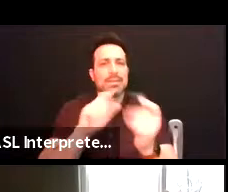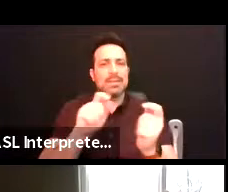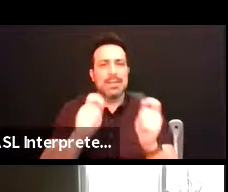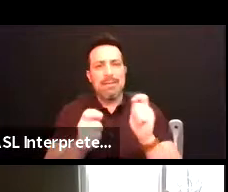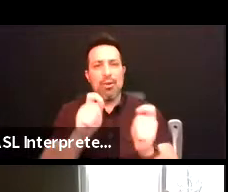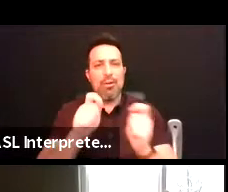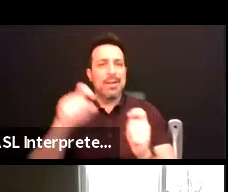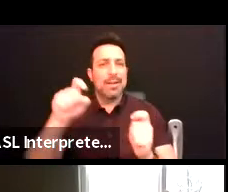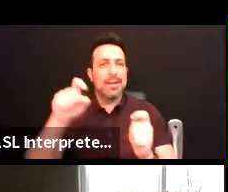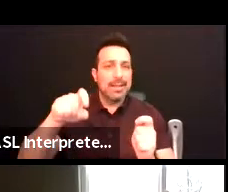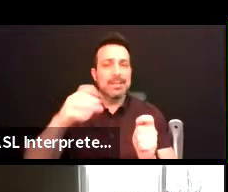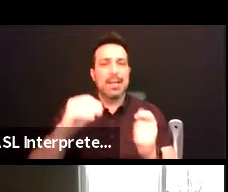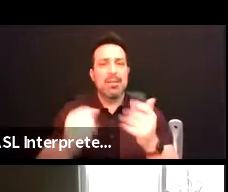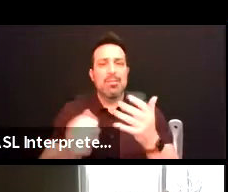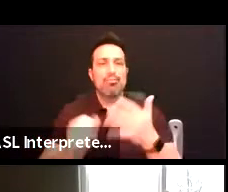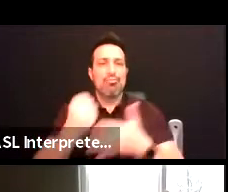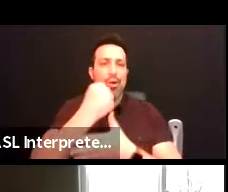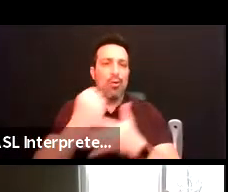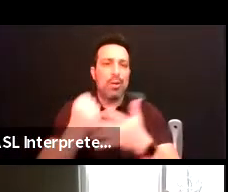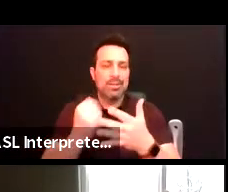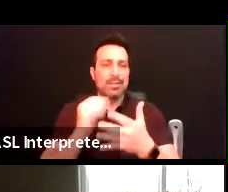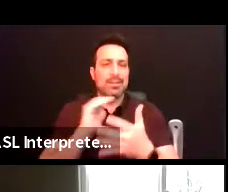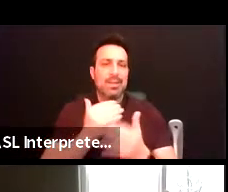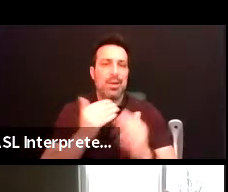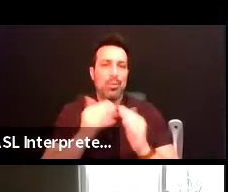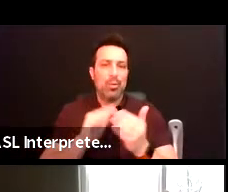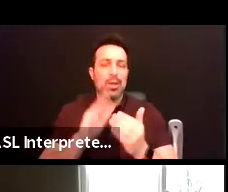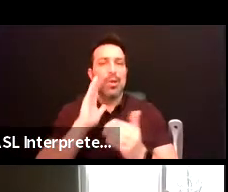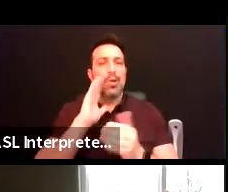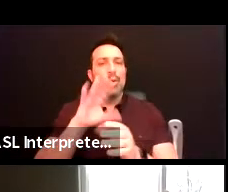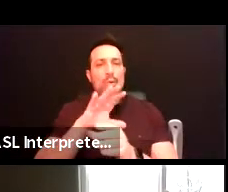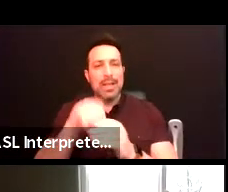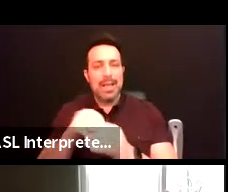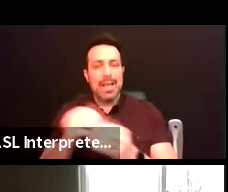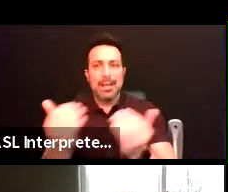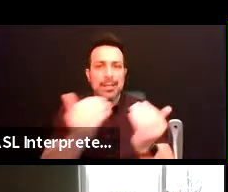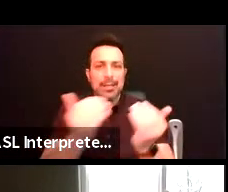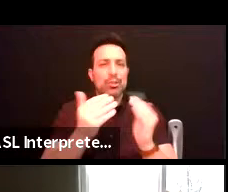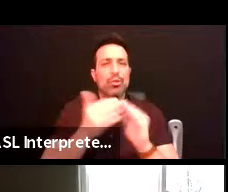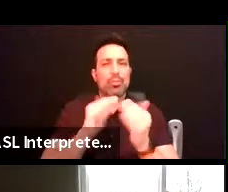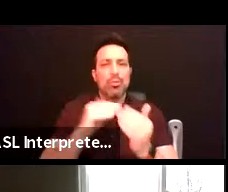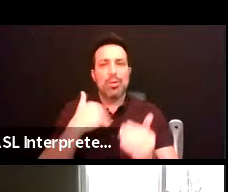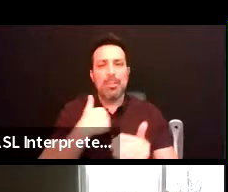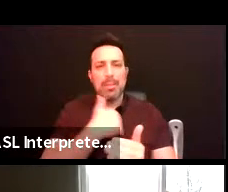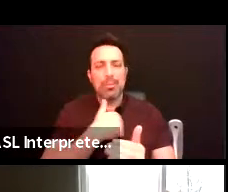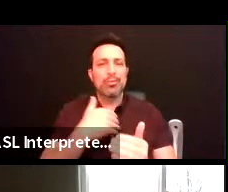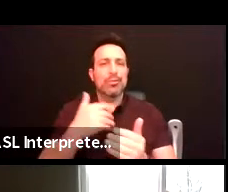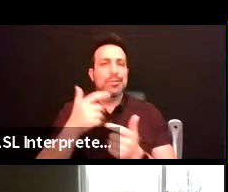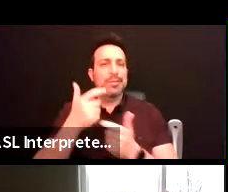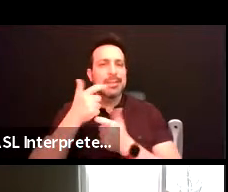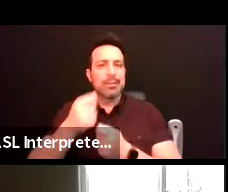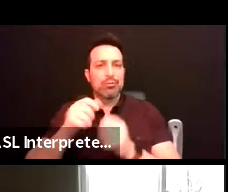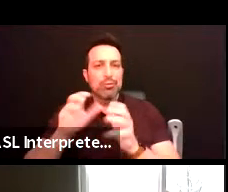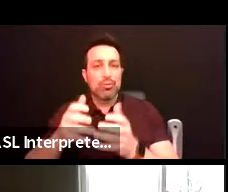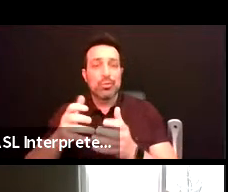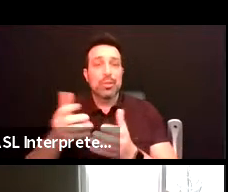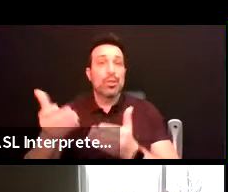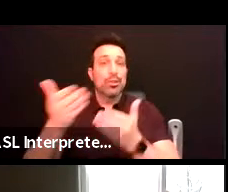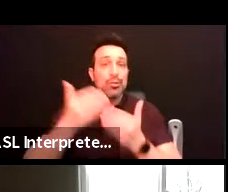and priorities of our community, and will engage the community members and interested groups. So bringing